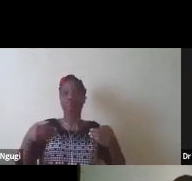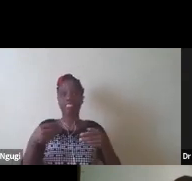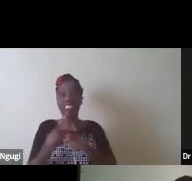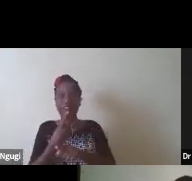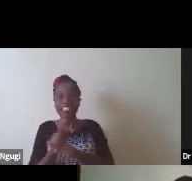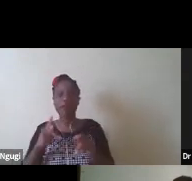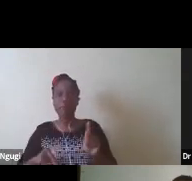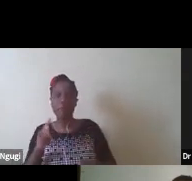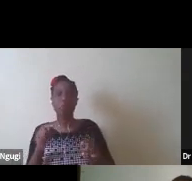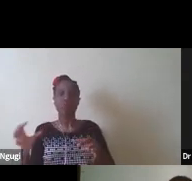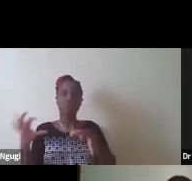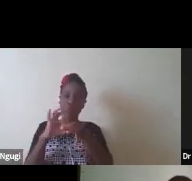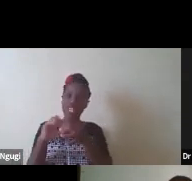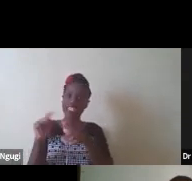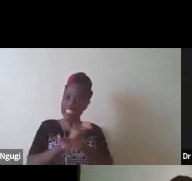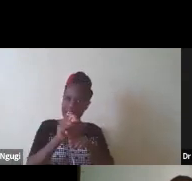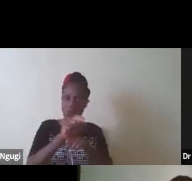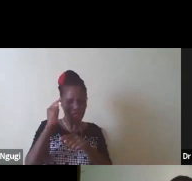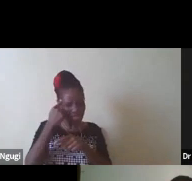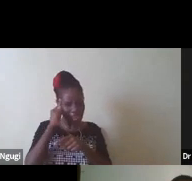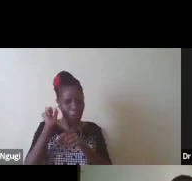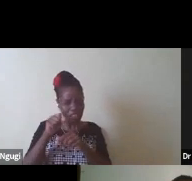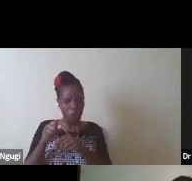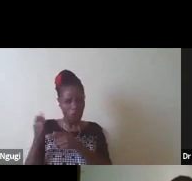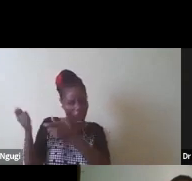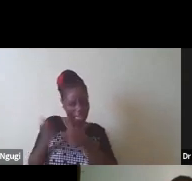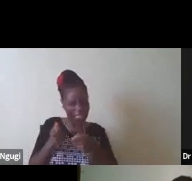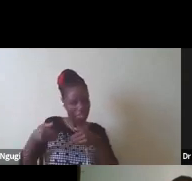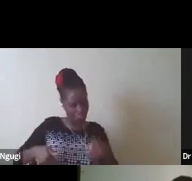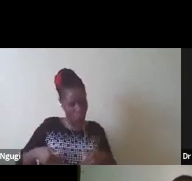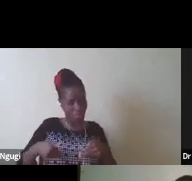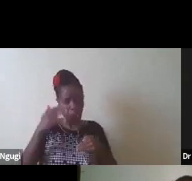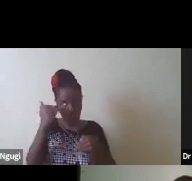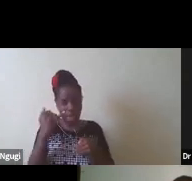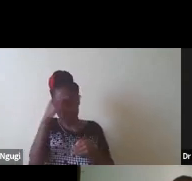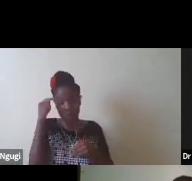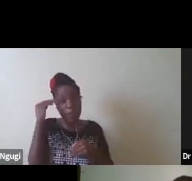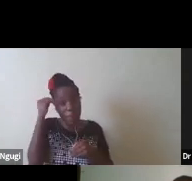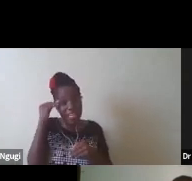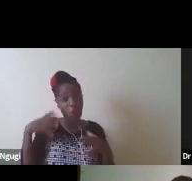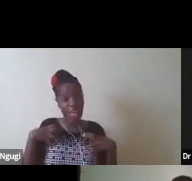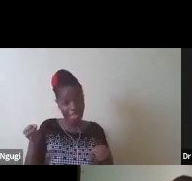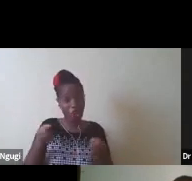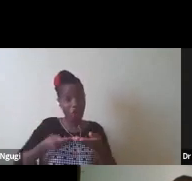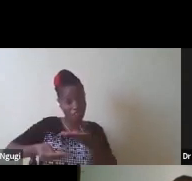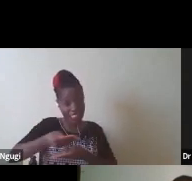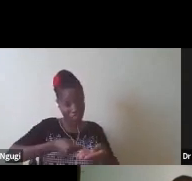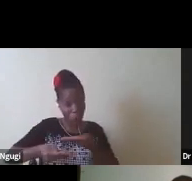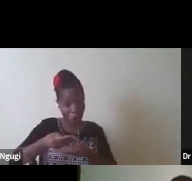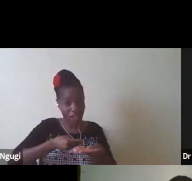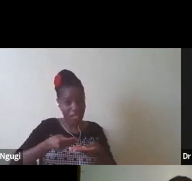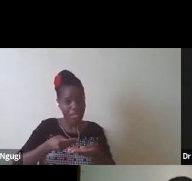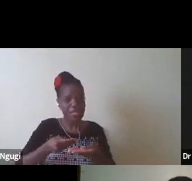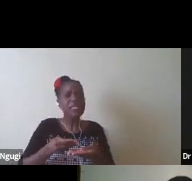training? Would that be also a strategy that can be used to make it more interesting? Because we know mental health conversation has been known to be a